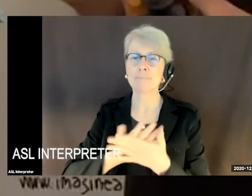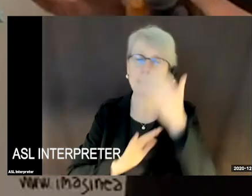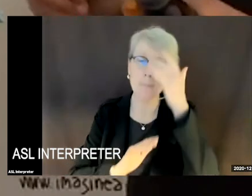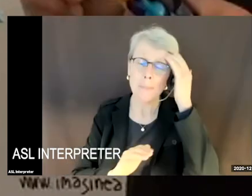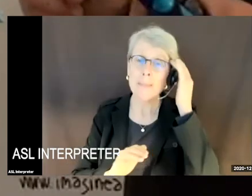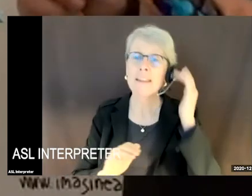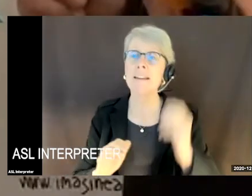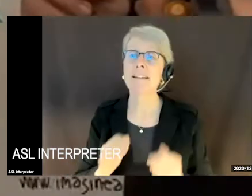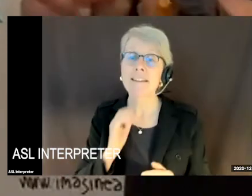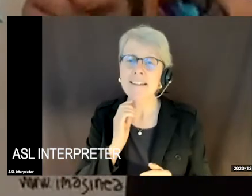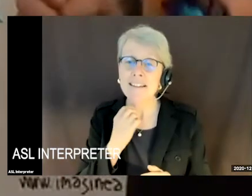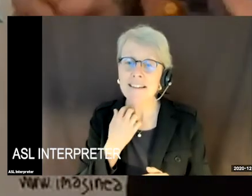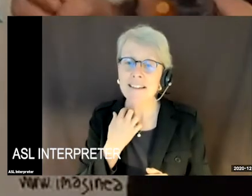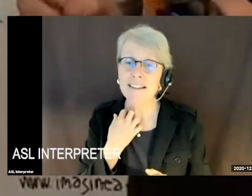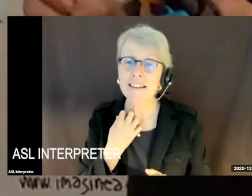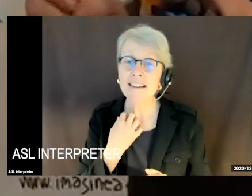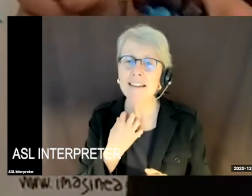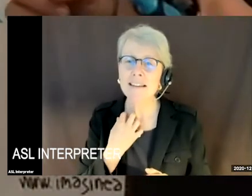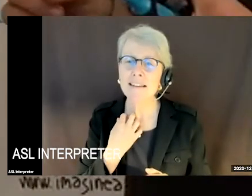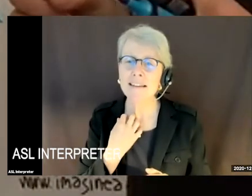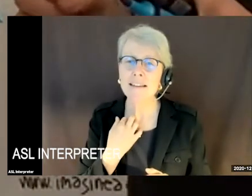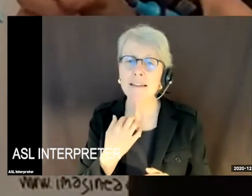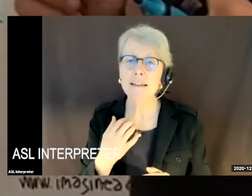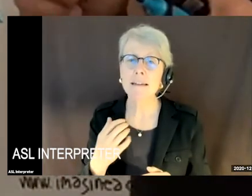the first times I've been intimidated by graphic recording.